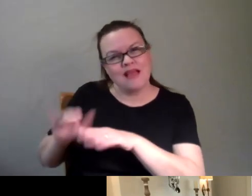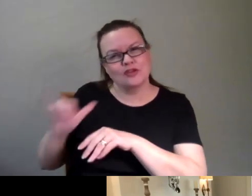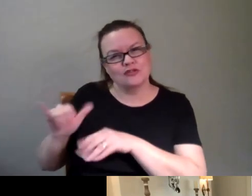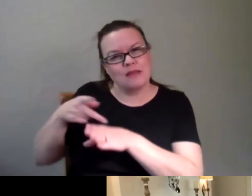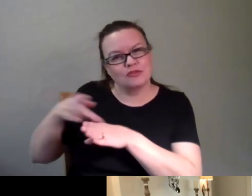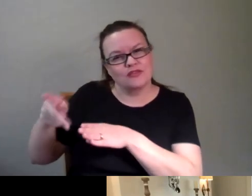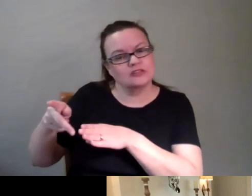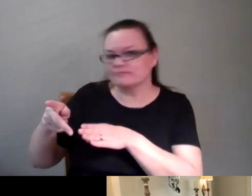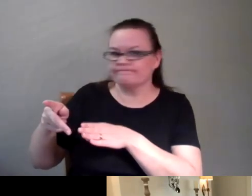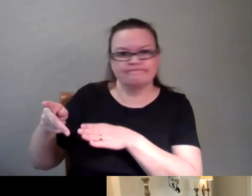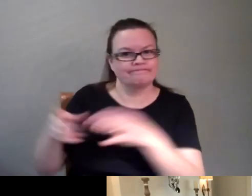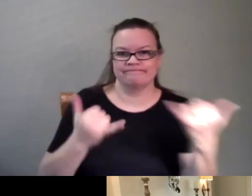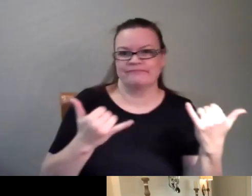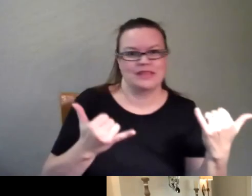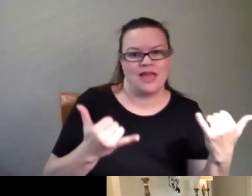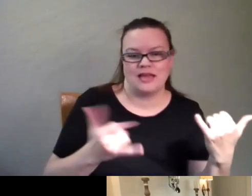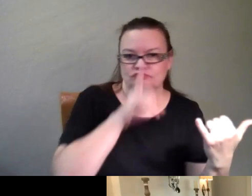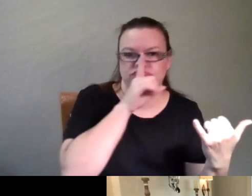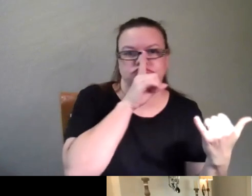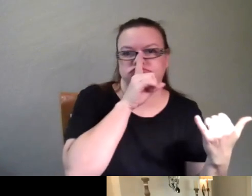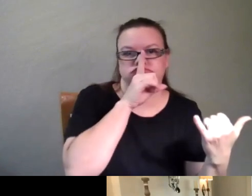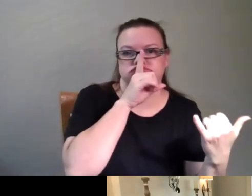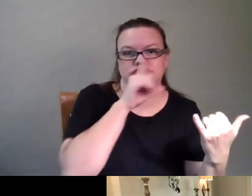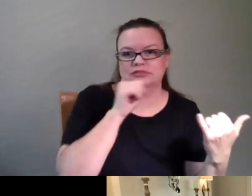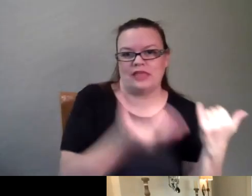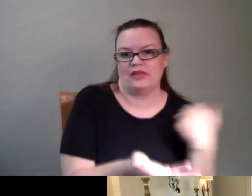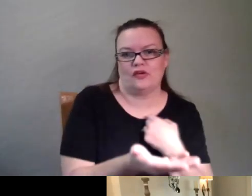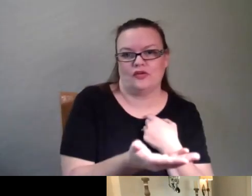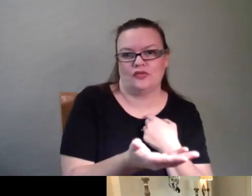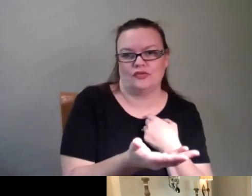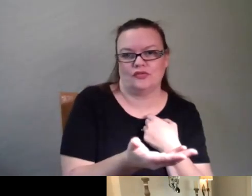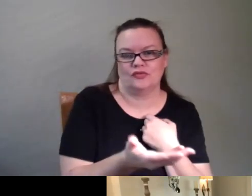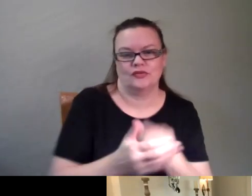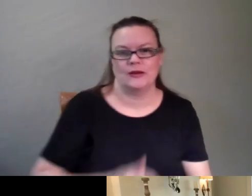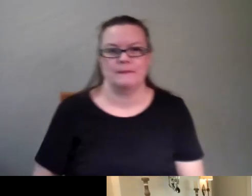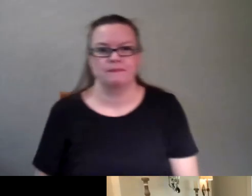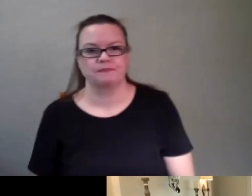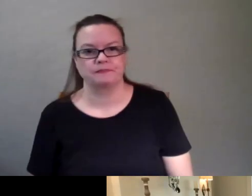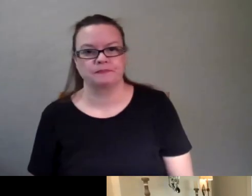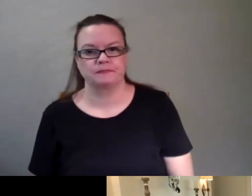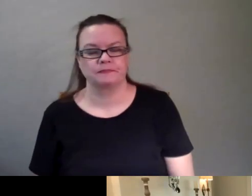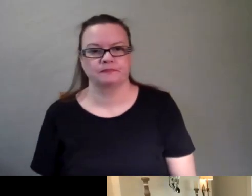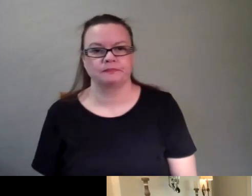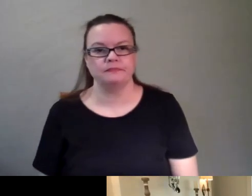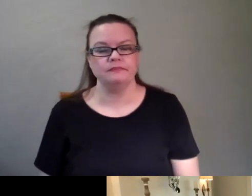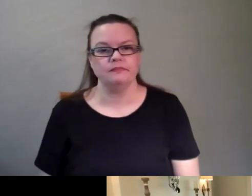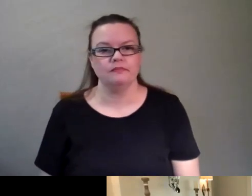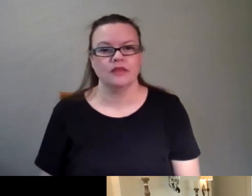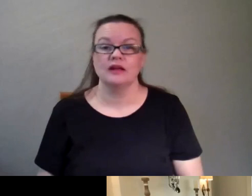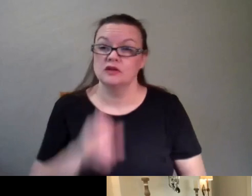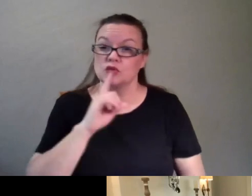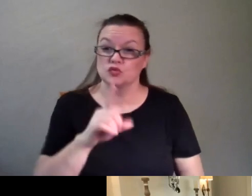than leading the country with 28-40% of the marketplace. And it's leading to